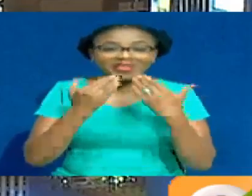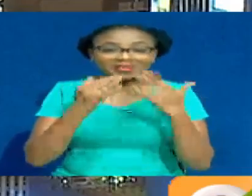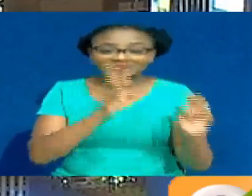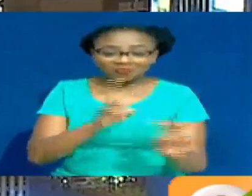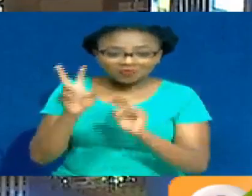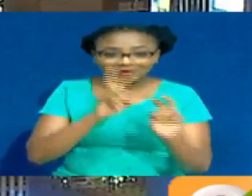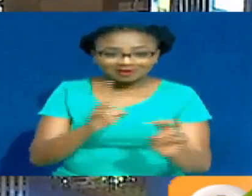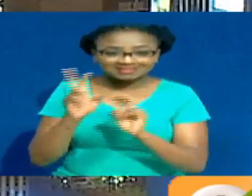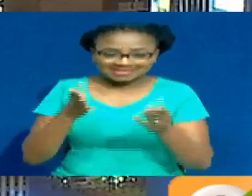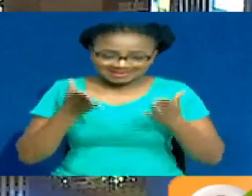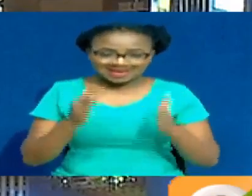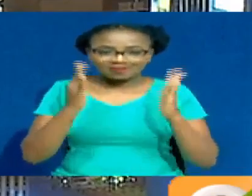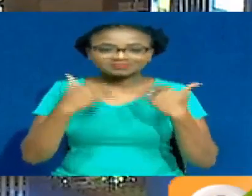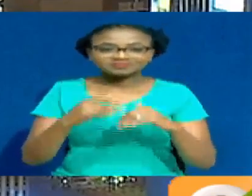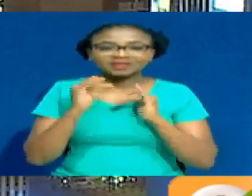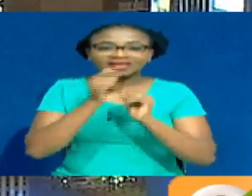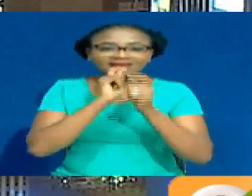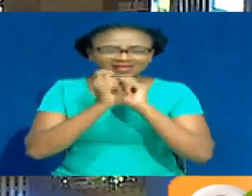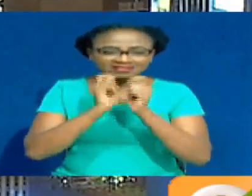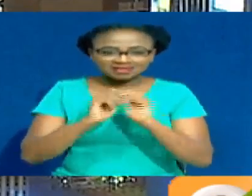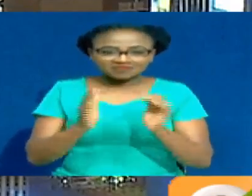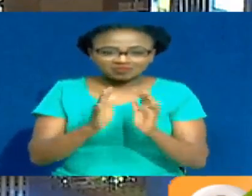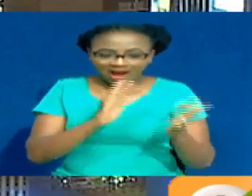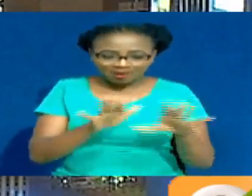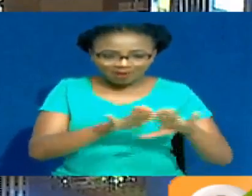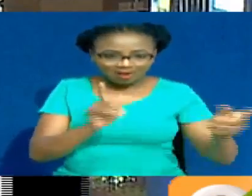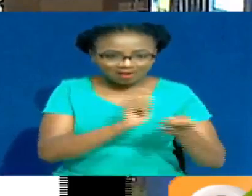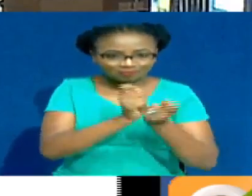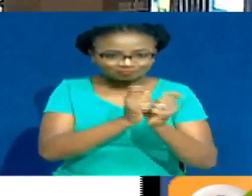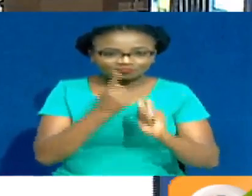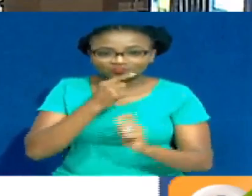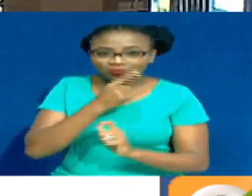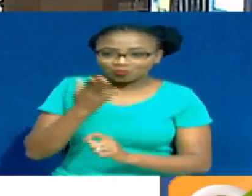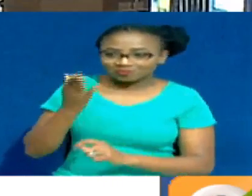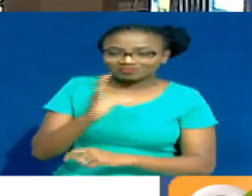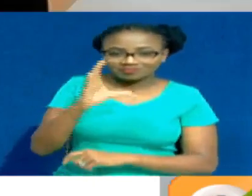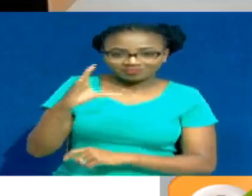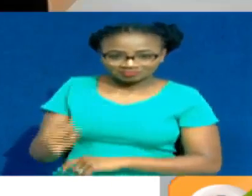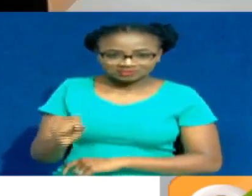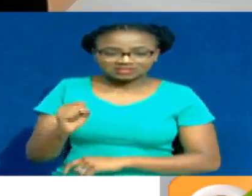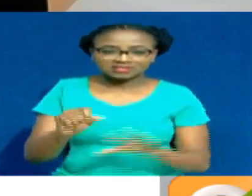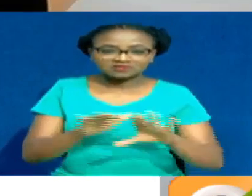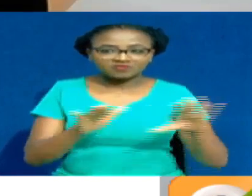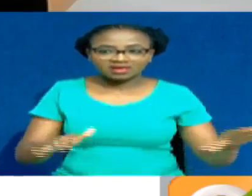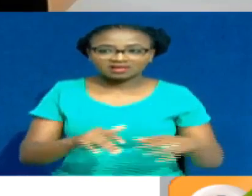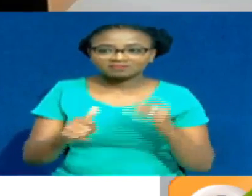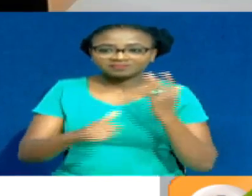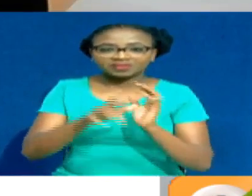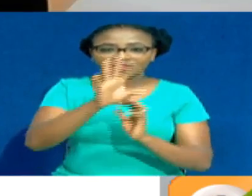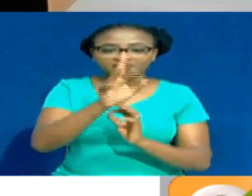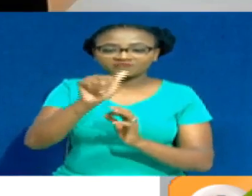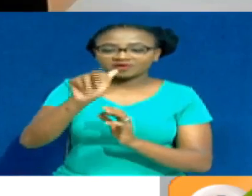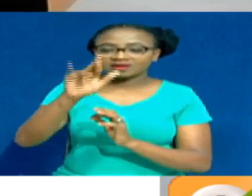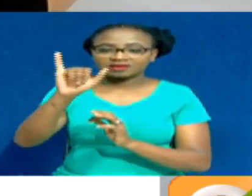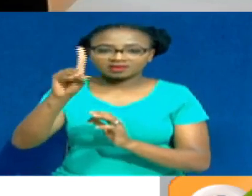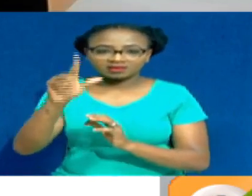For staying with us as we carry on with our discussion on land reforms with Lands and Physical Planning Cabinet Secretary Farida Karoney. And once again,